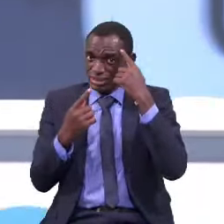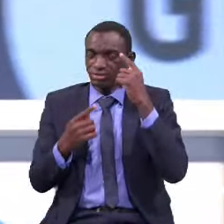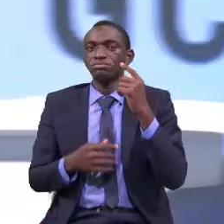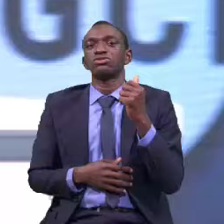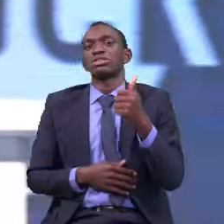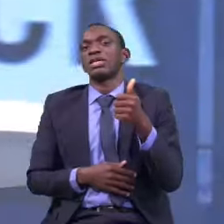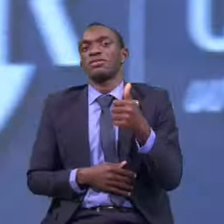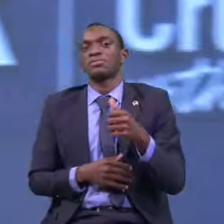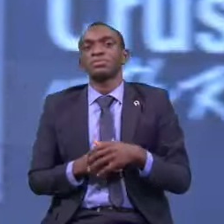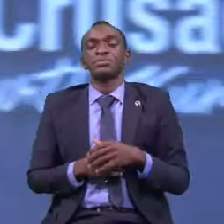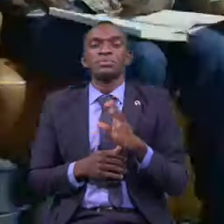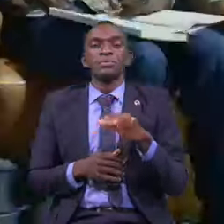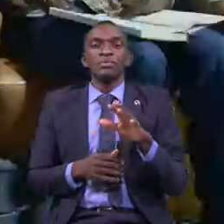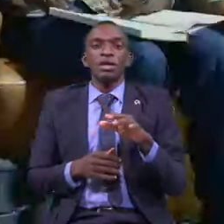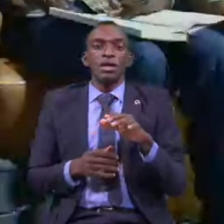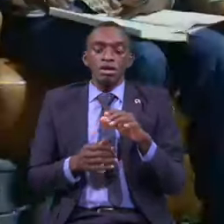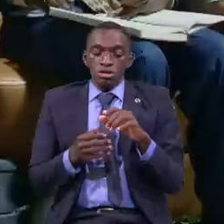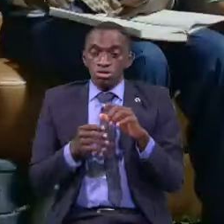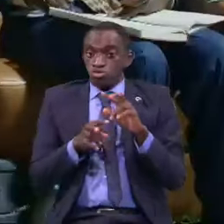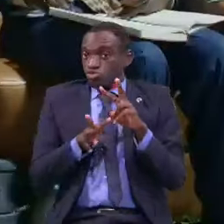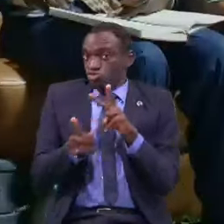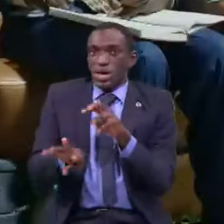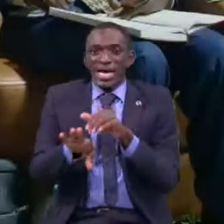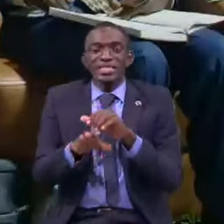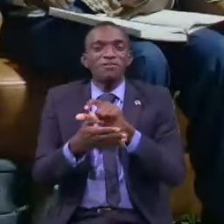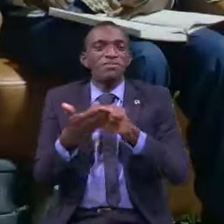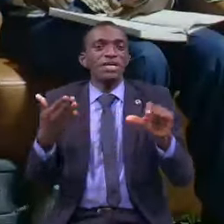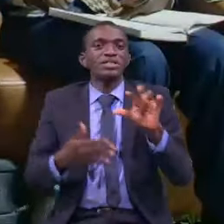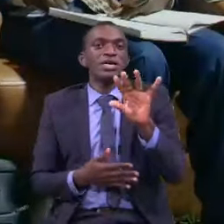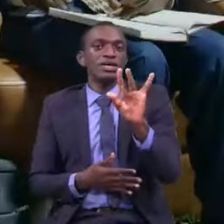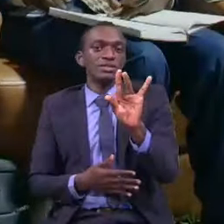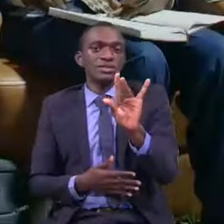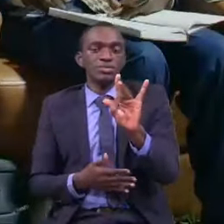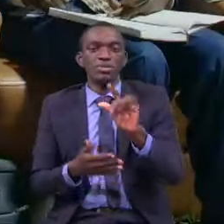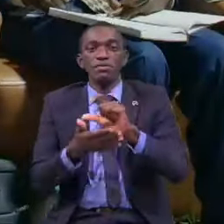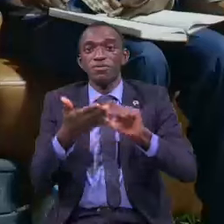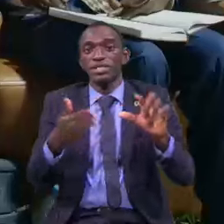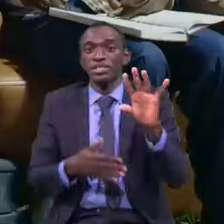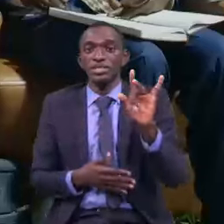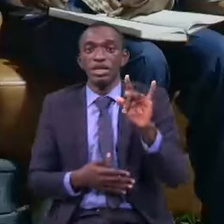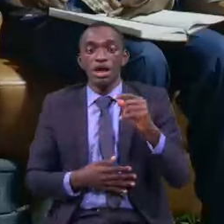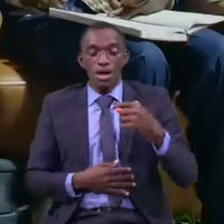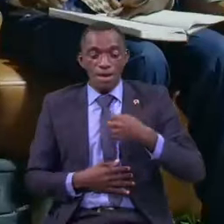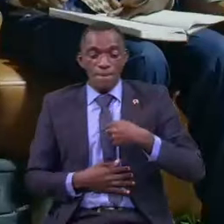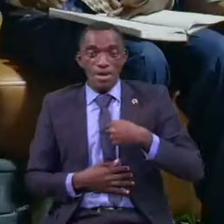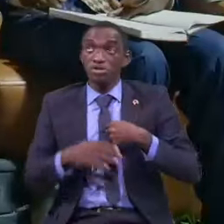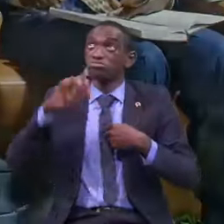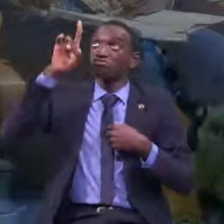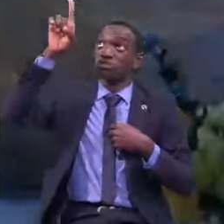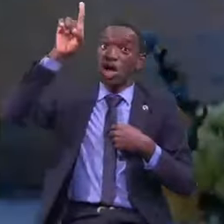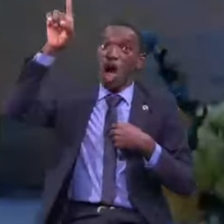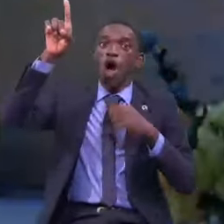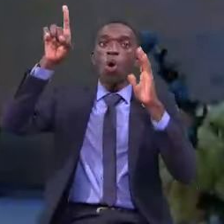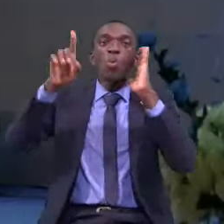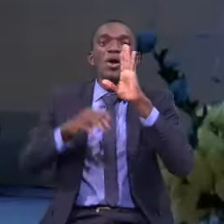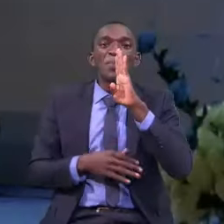anymore. Look at verse 18. In verse 18, and I will be a father unto you,